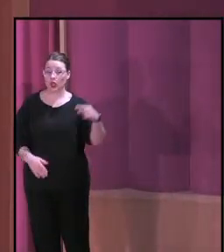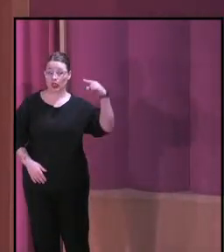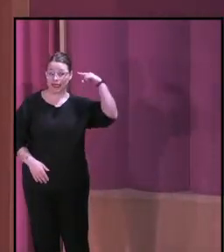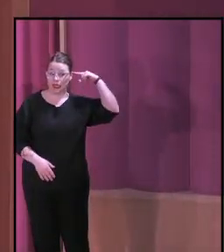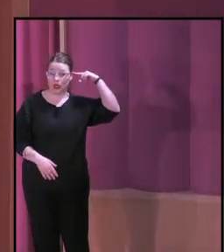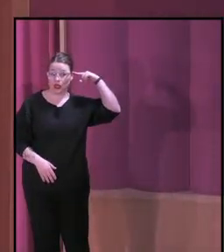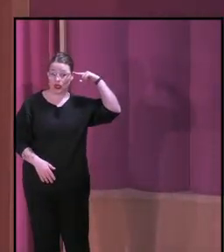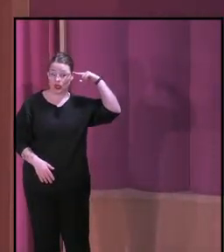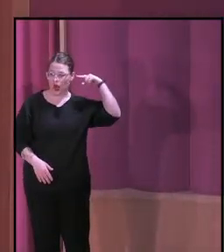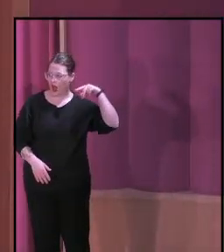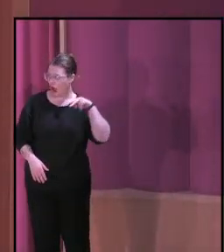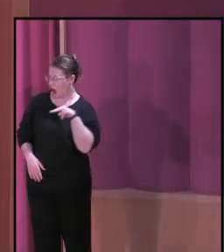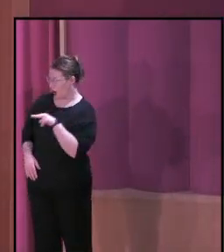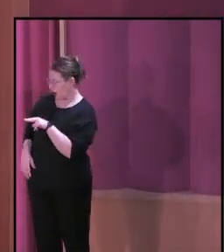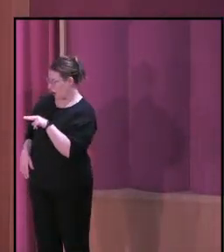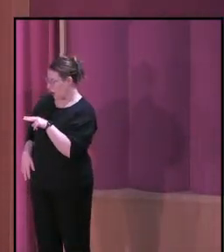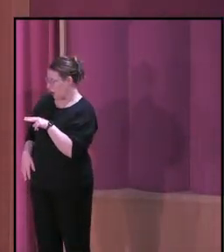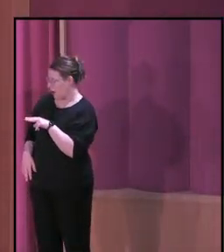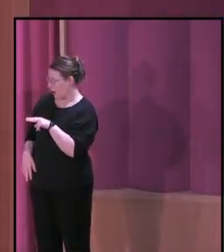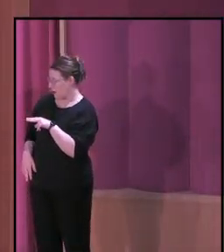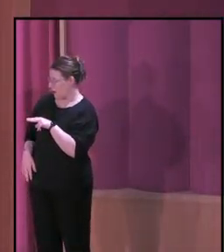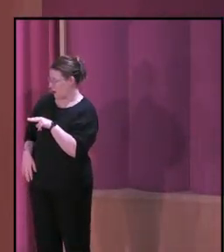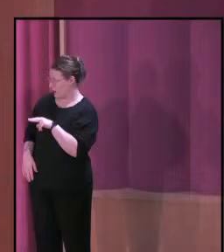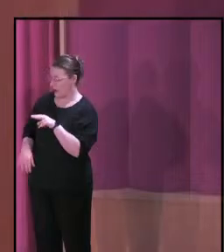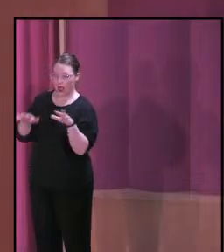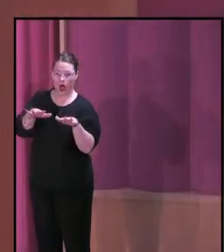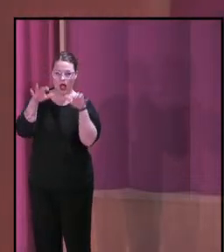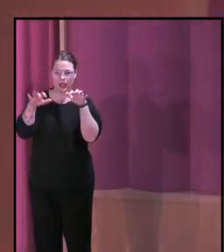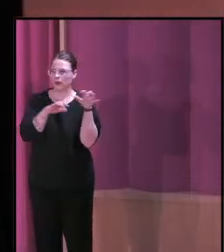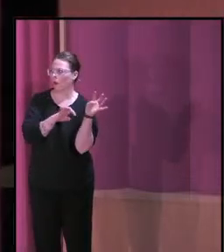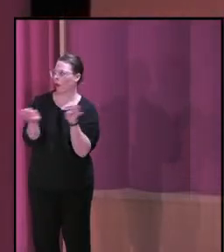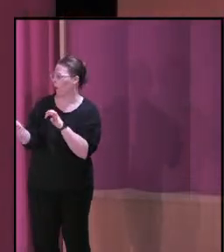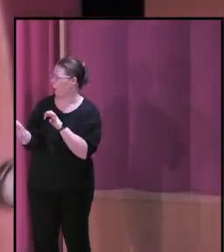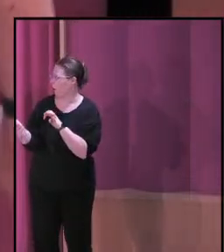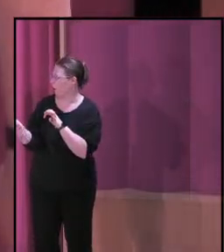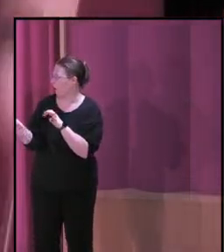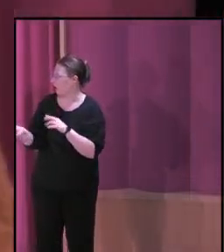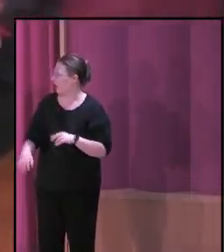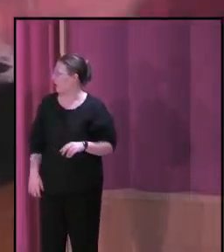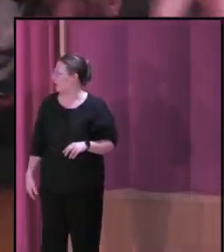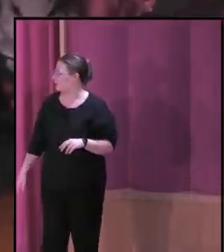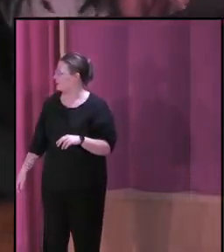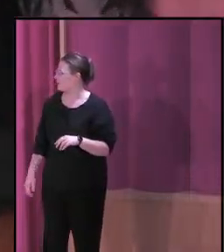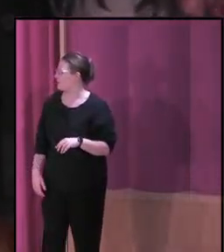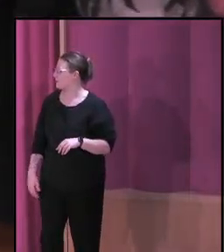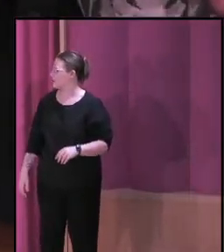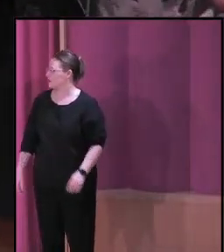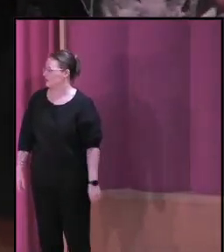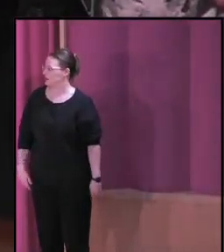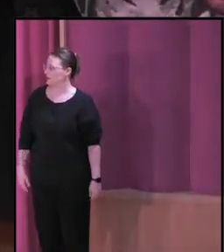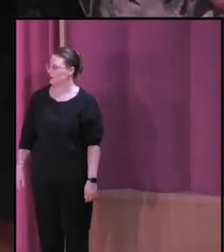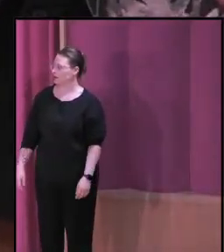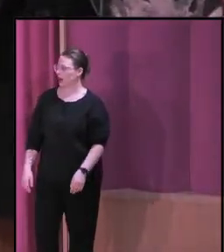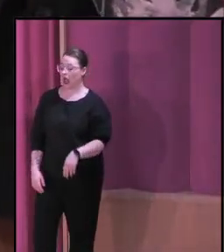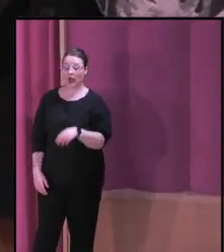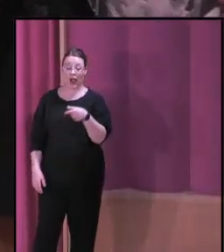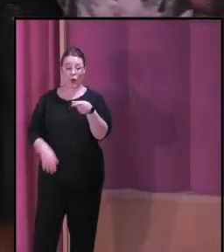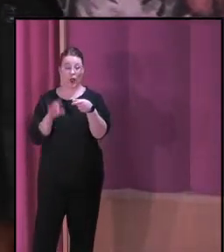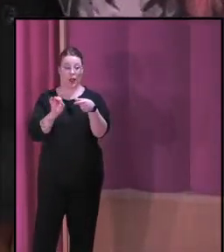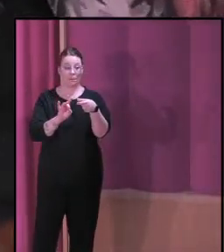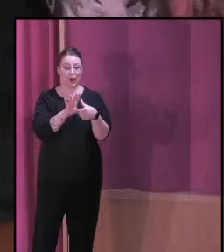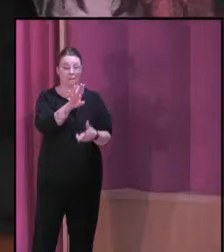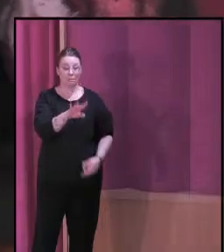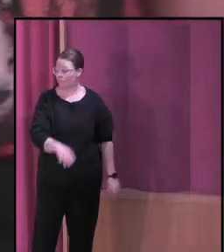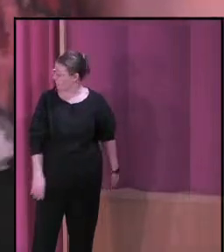and face me. This me. That's going to go right there on your ear. Then I'm going to take the yo-yo. I'm going to knock it right